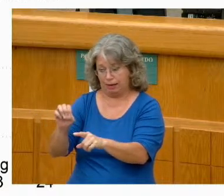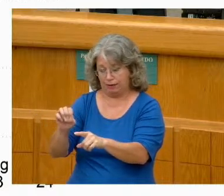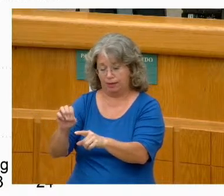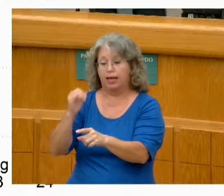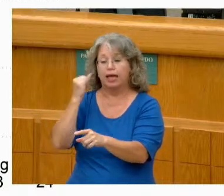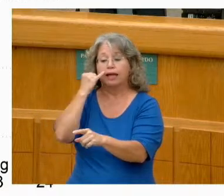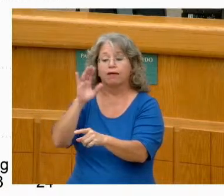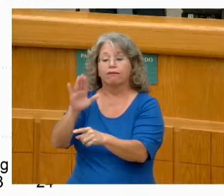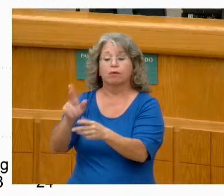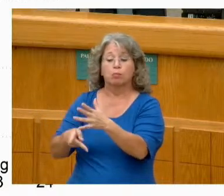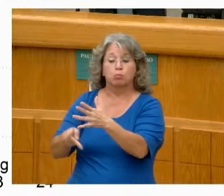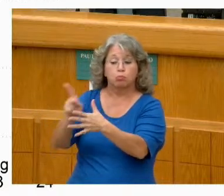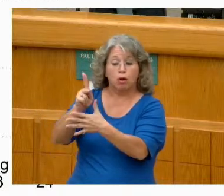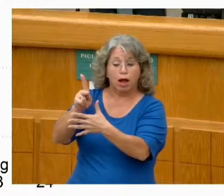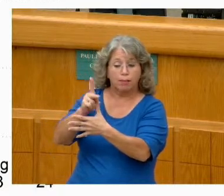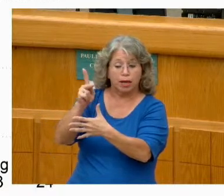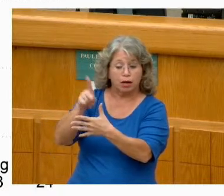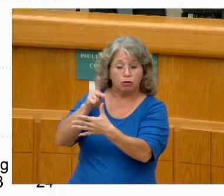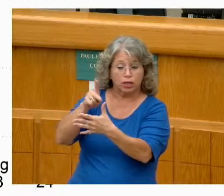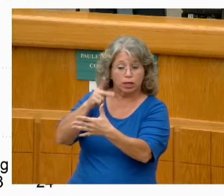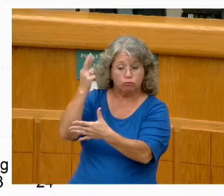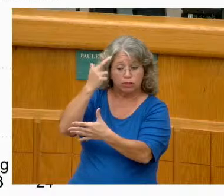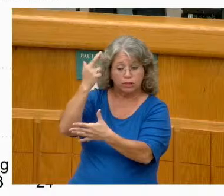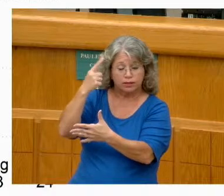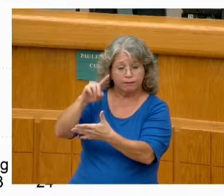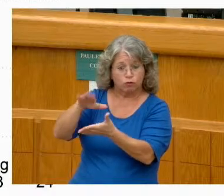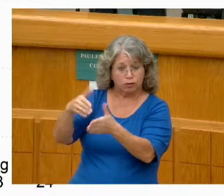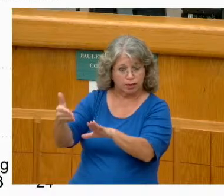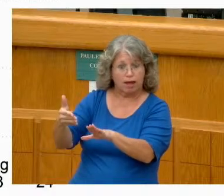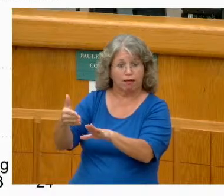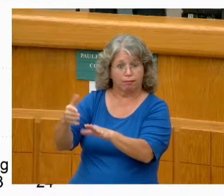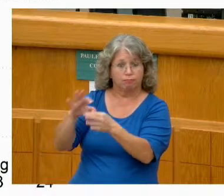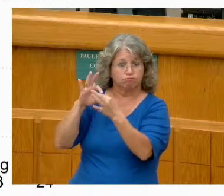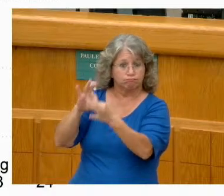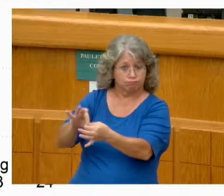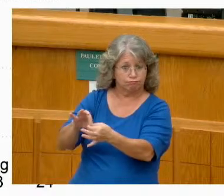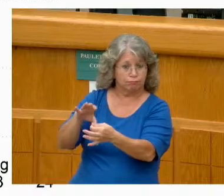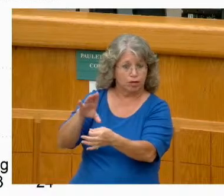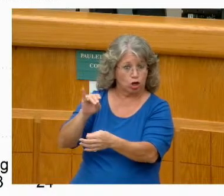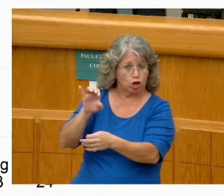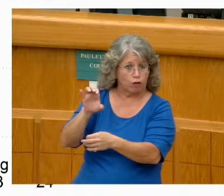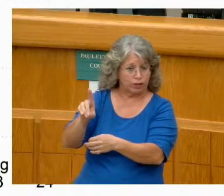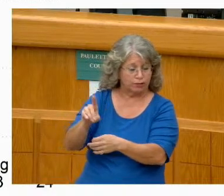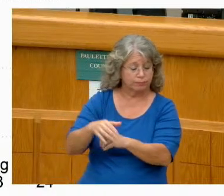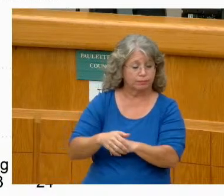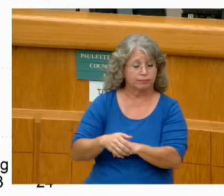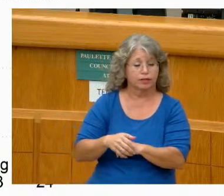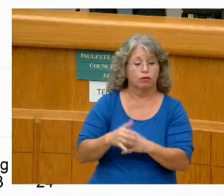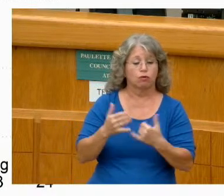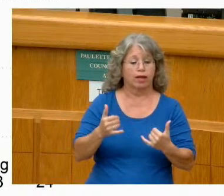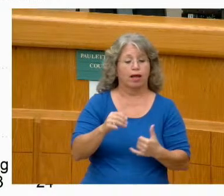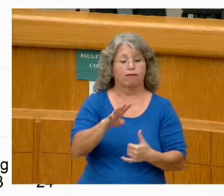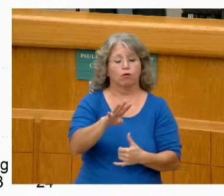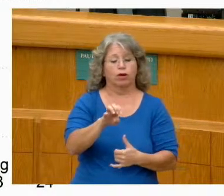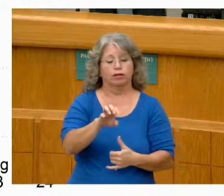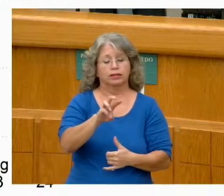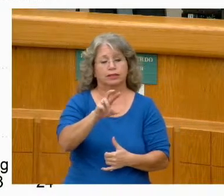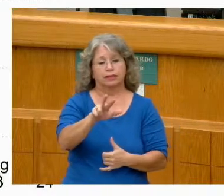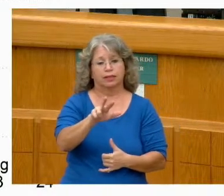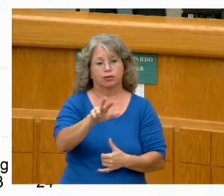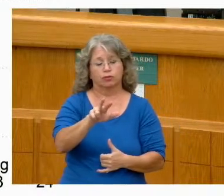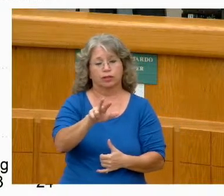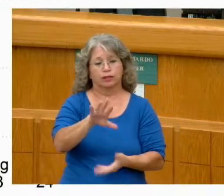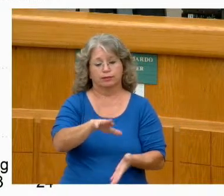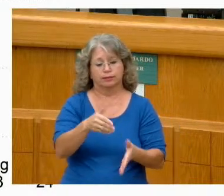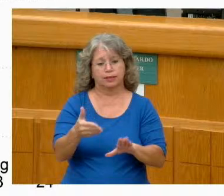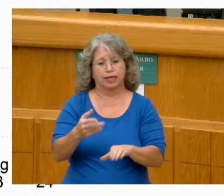death is COVID-19. Right now, we're at 463 fatalities using